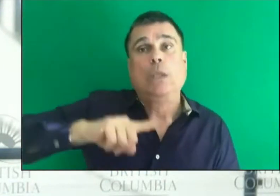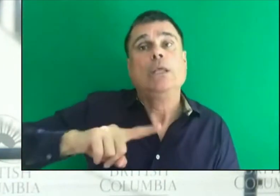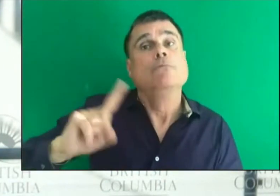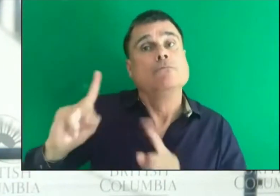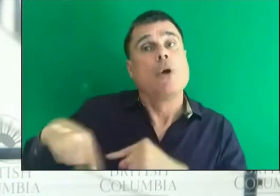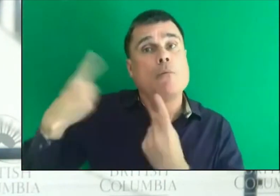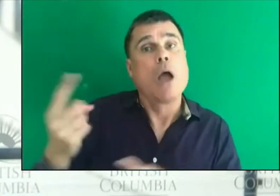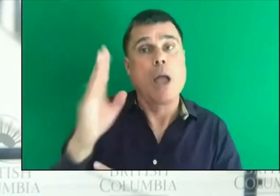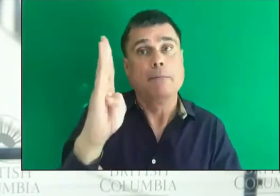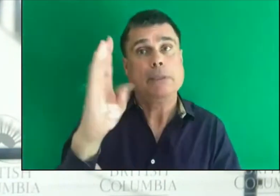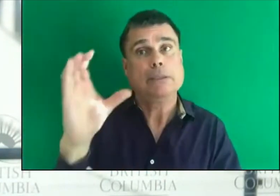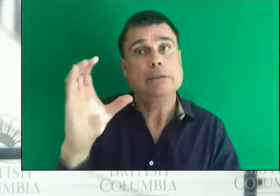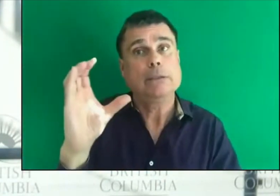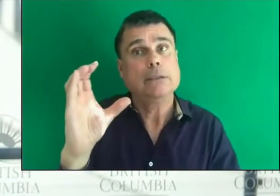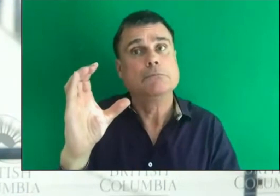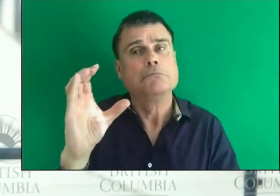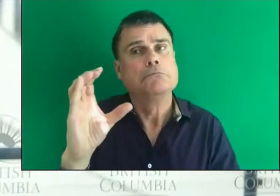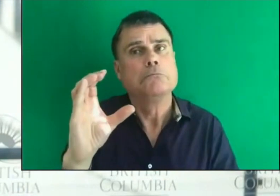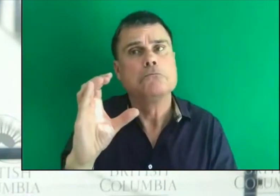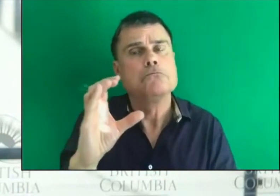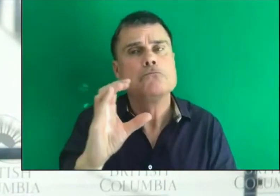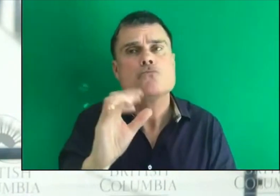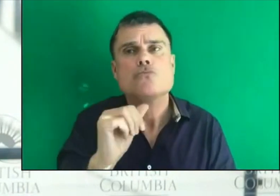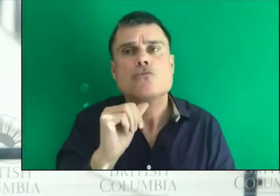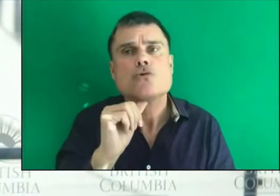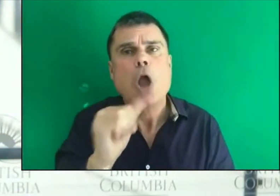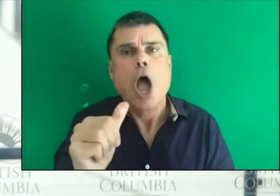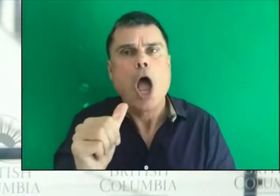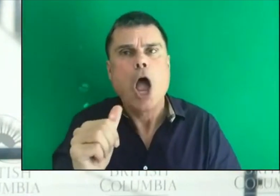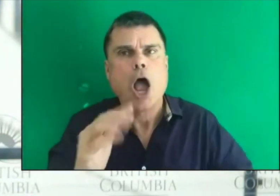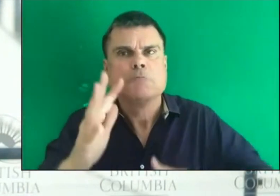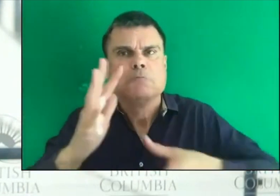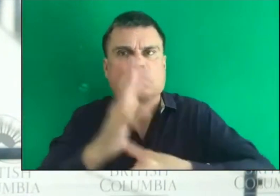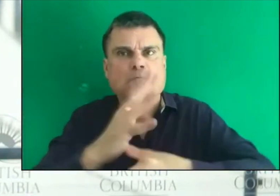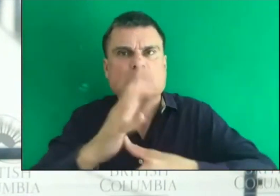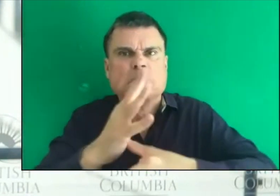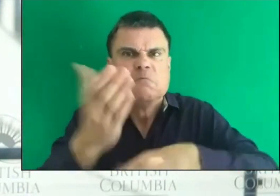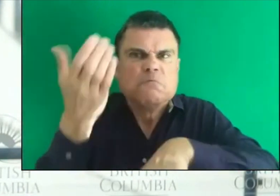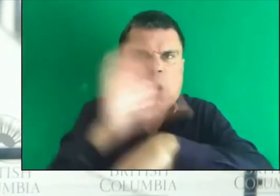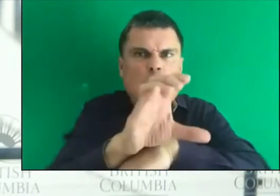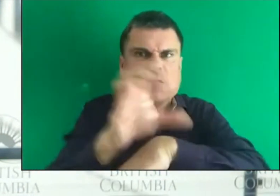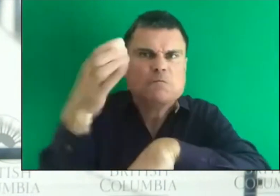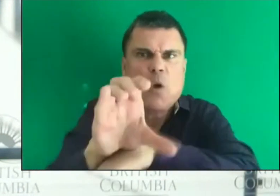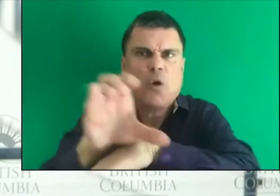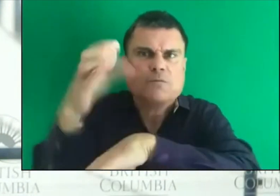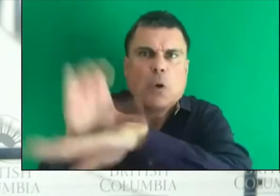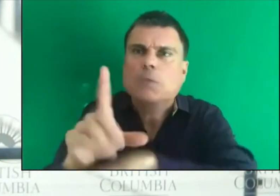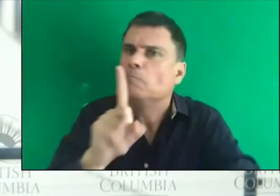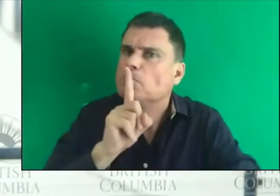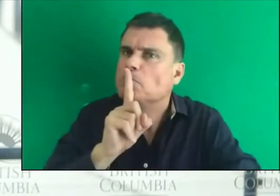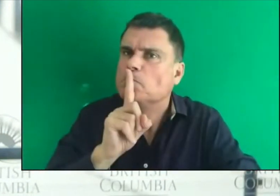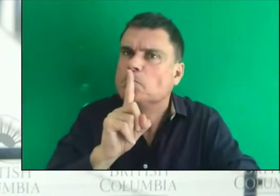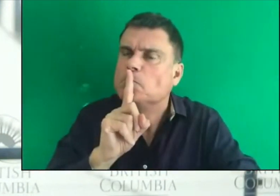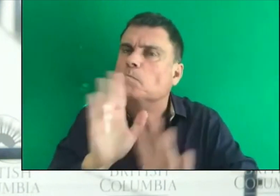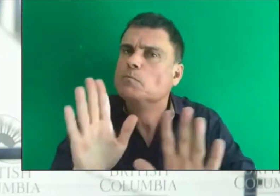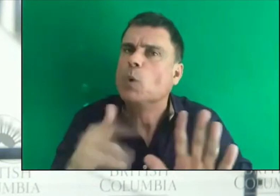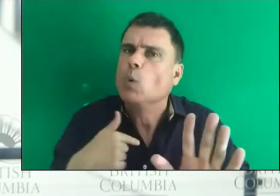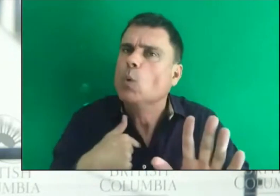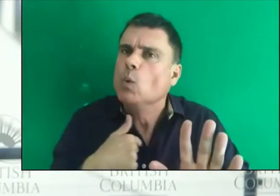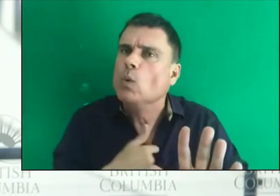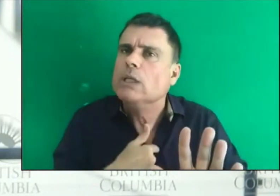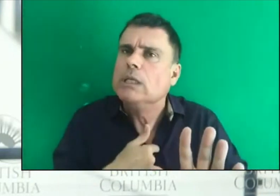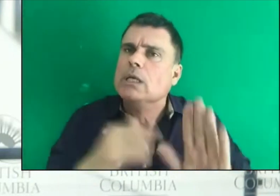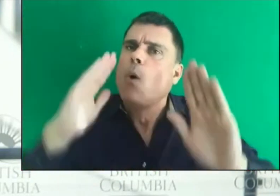Hi, Dr. Henry. Thanks so much for taking my question. In terms of these new orders, how will household gatherings